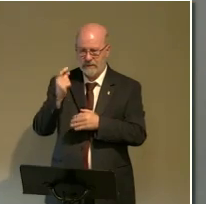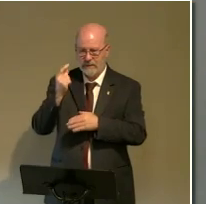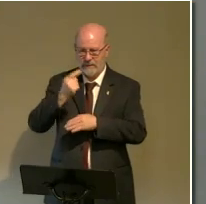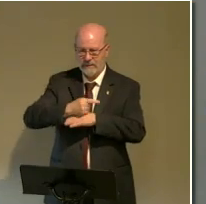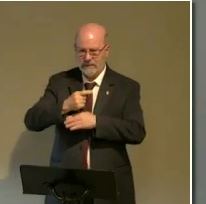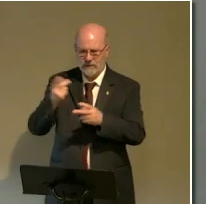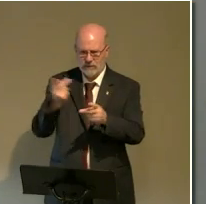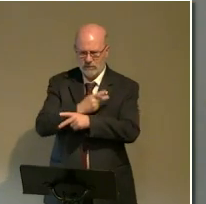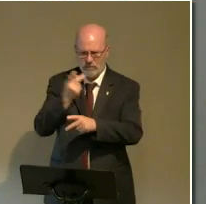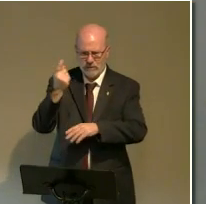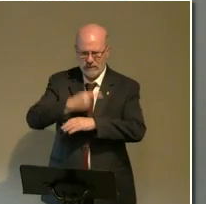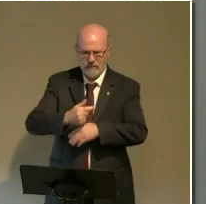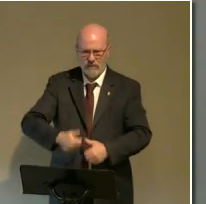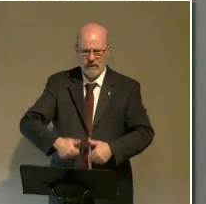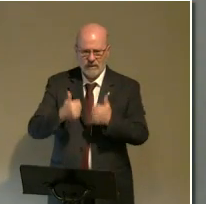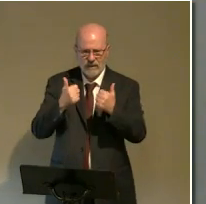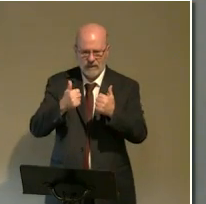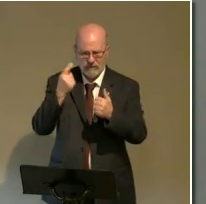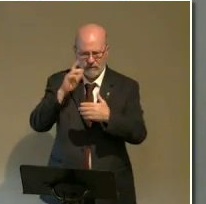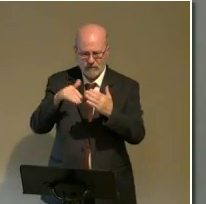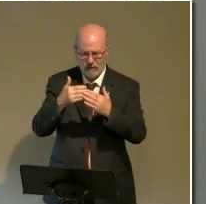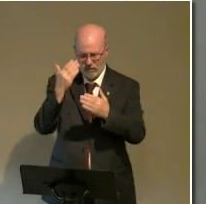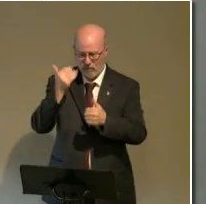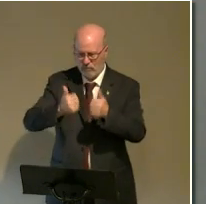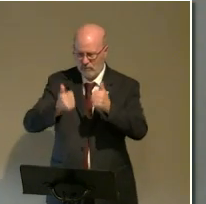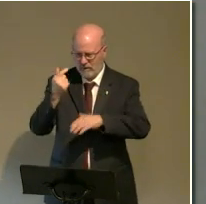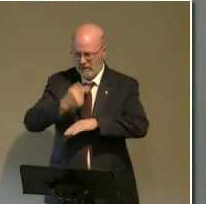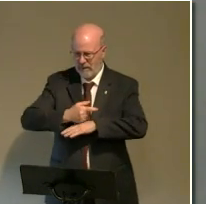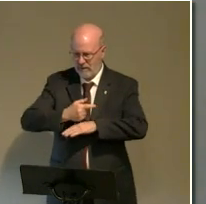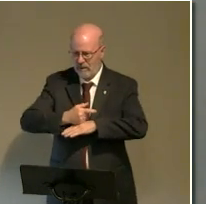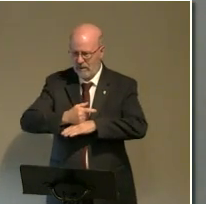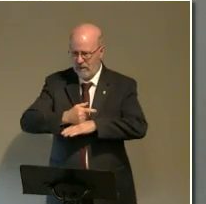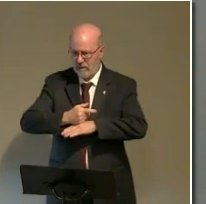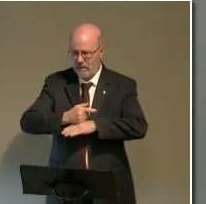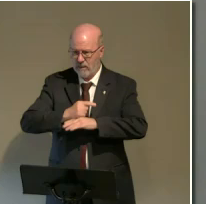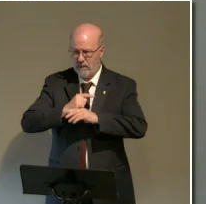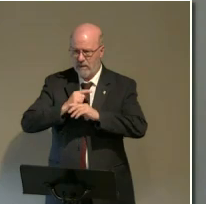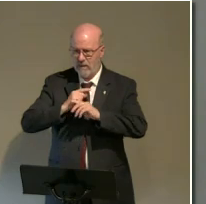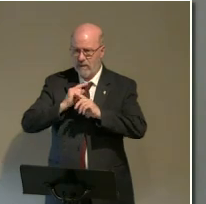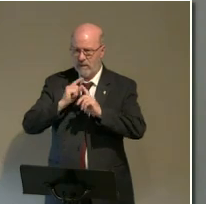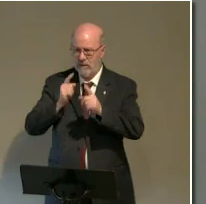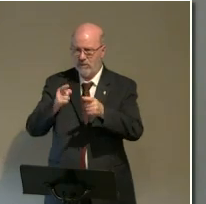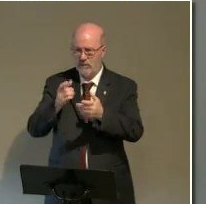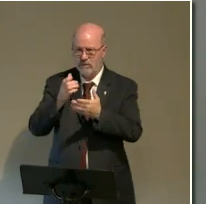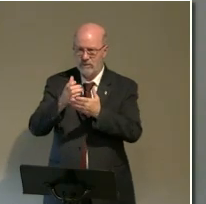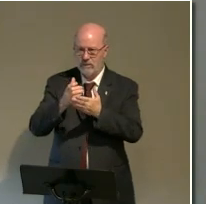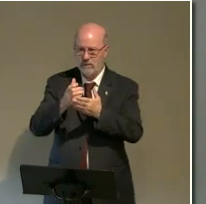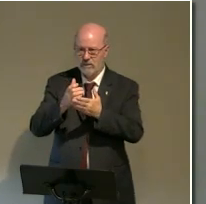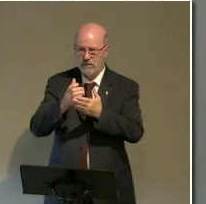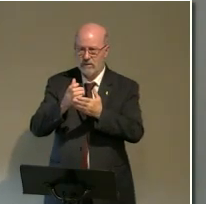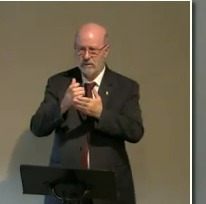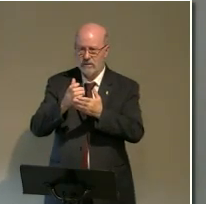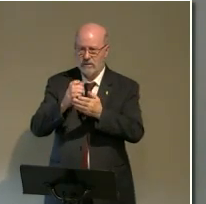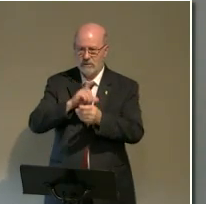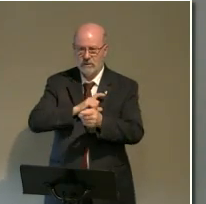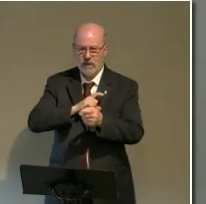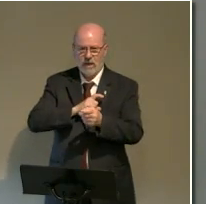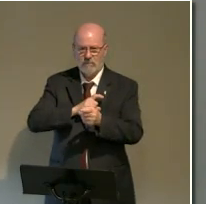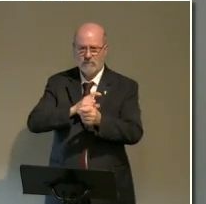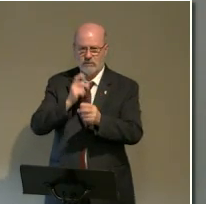the worst day of her life, and I think we all know which day that was, she went to the cop, she looked him in the face and said, do you know